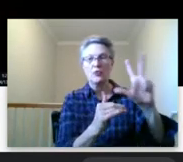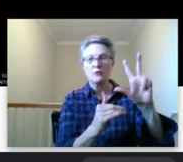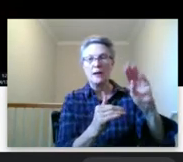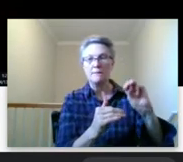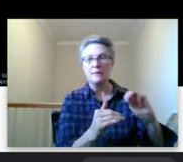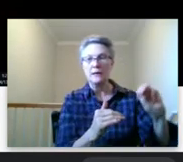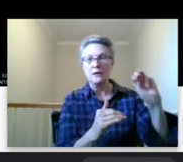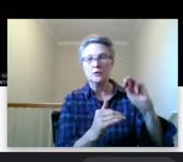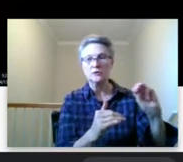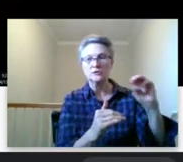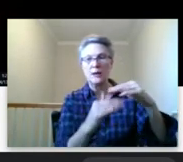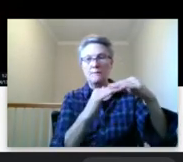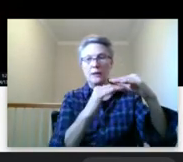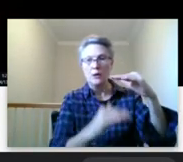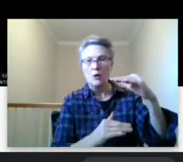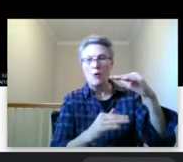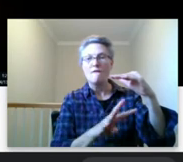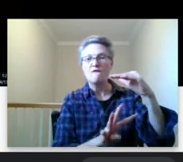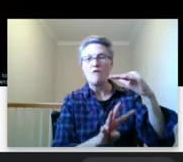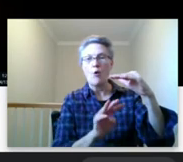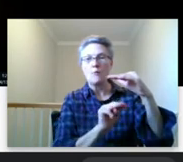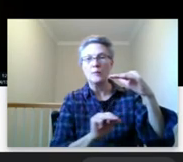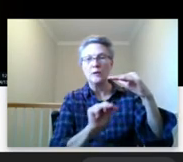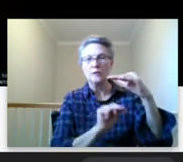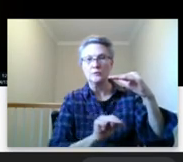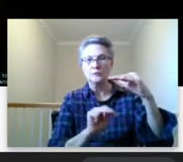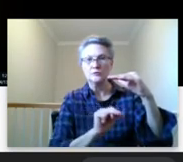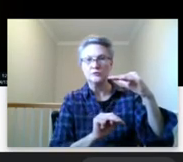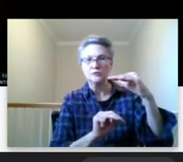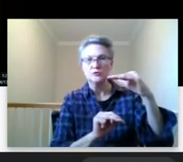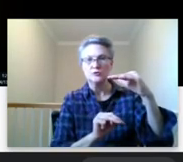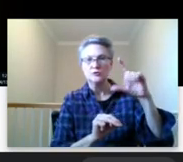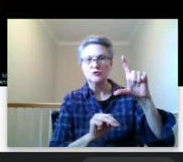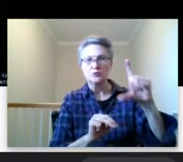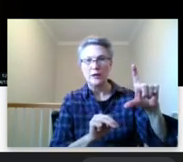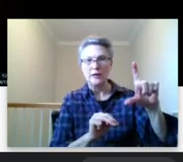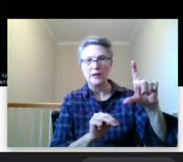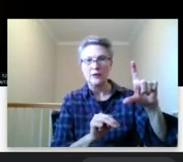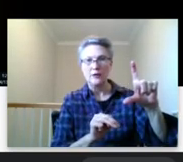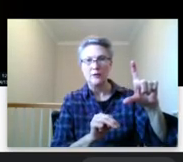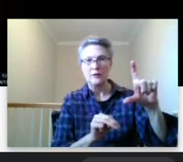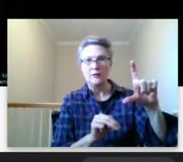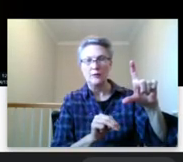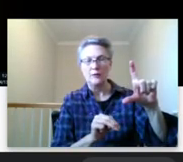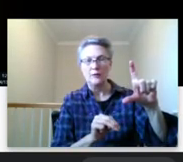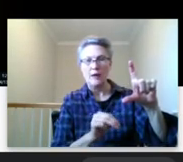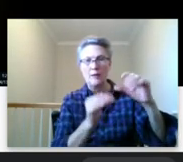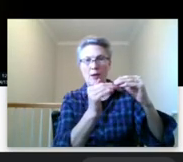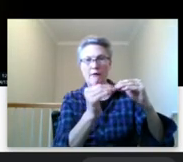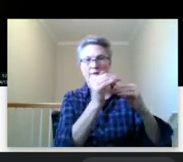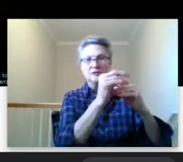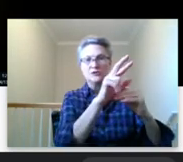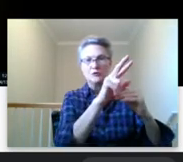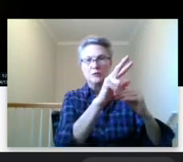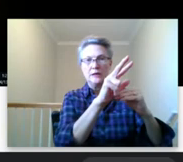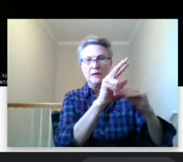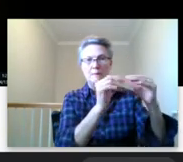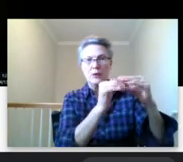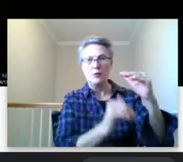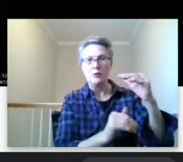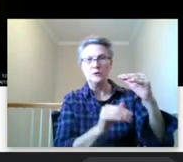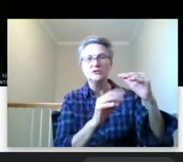here, and everything below the split is 4 meters. So right here on this figure, everything above is 3 meters,